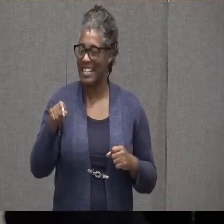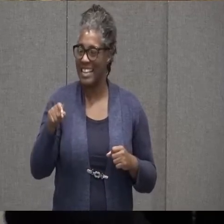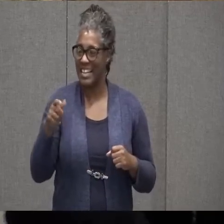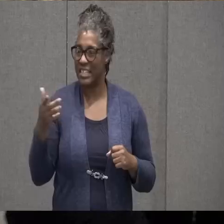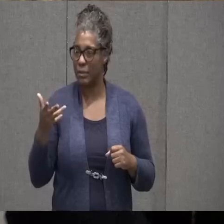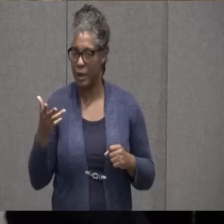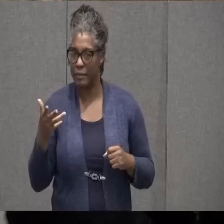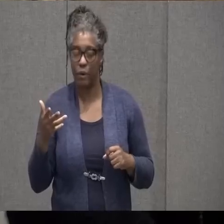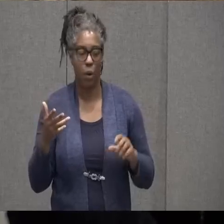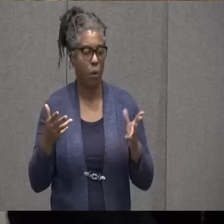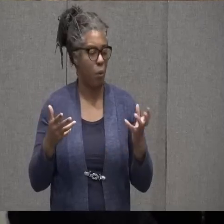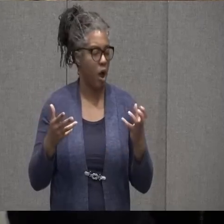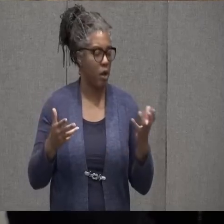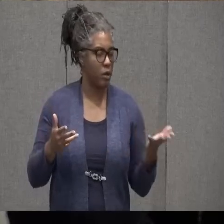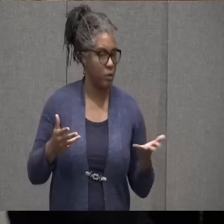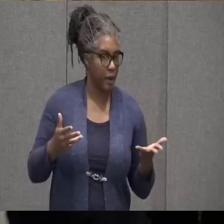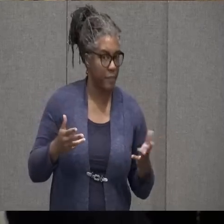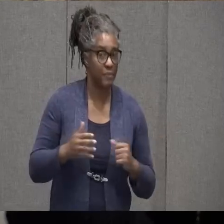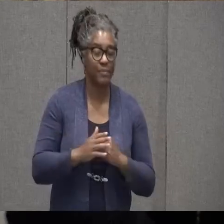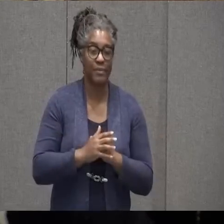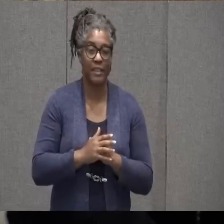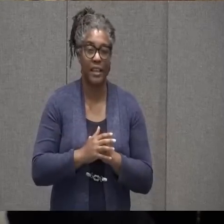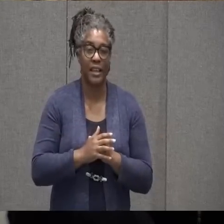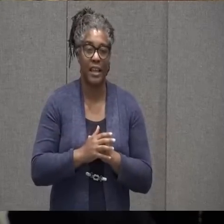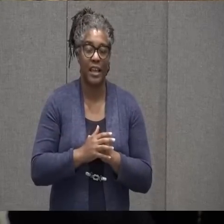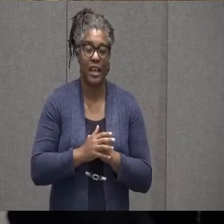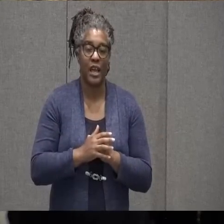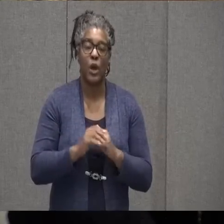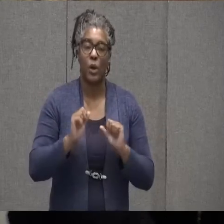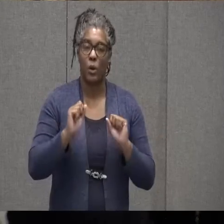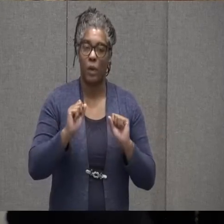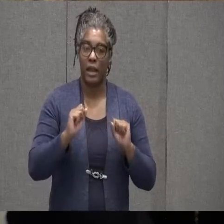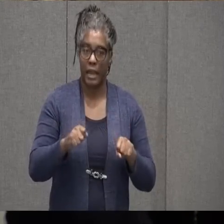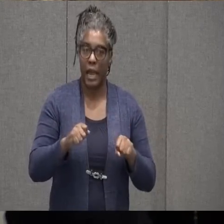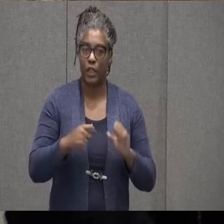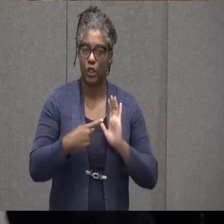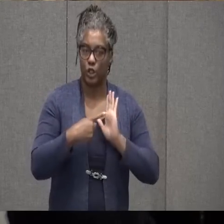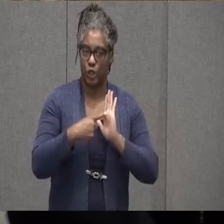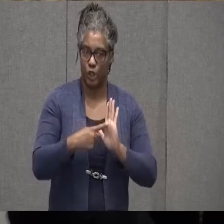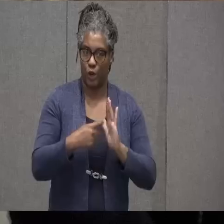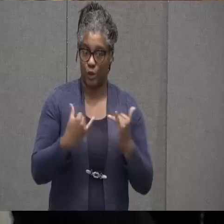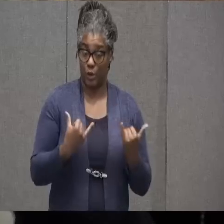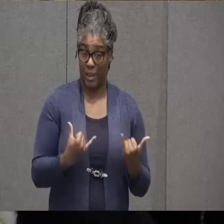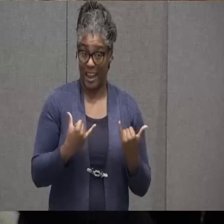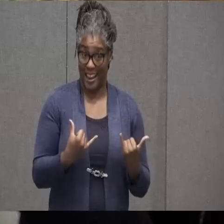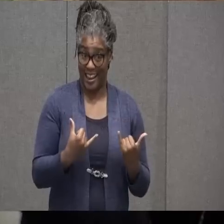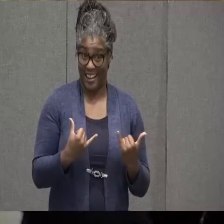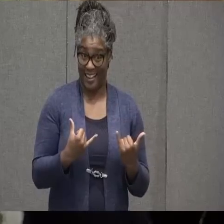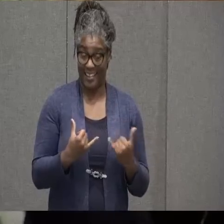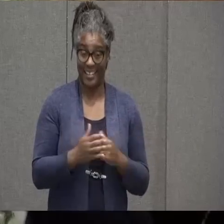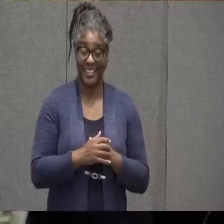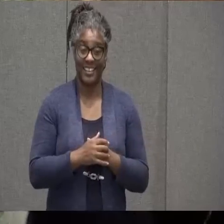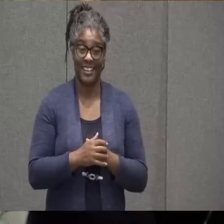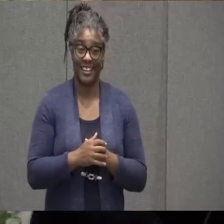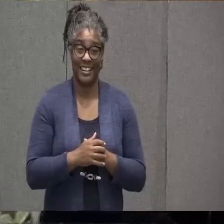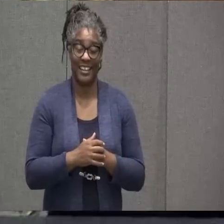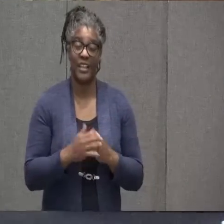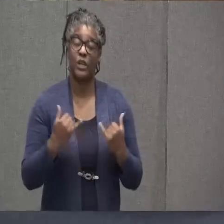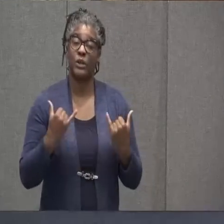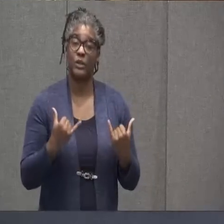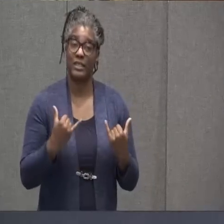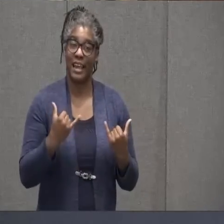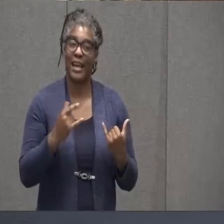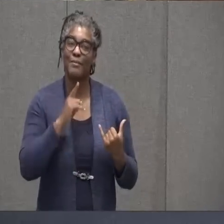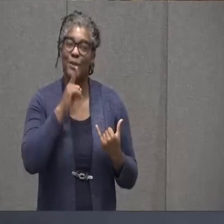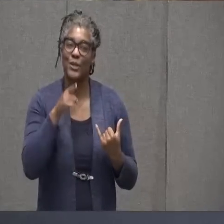way that we could illustrate this or think about this with today. Today, I'm sure you've noticed that